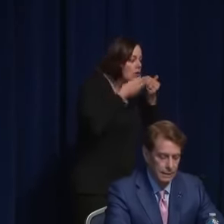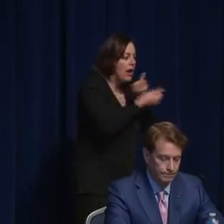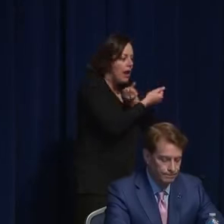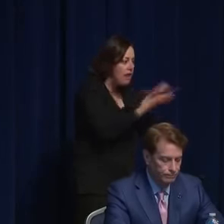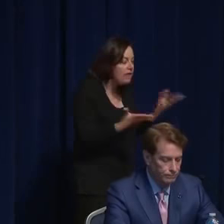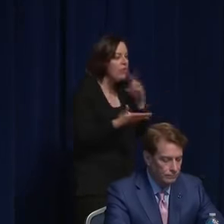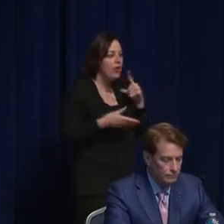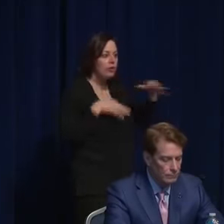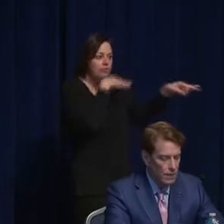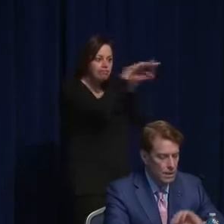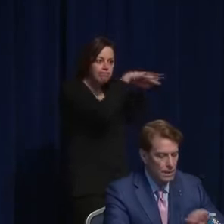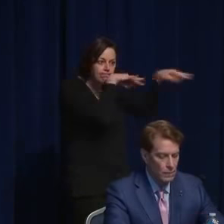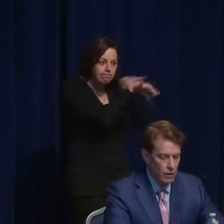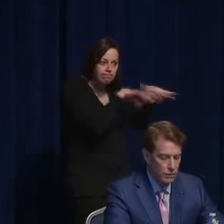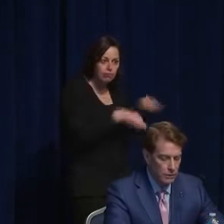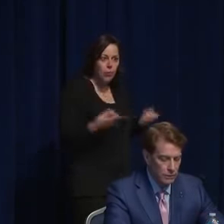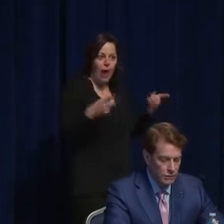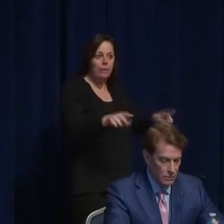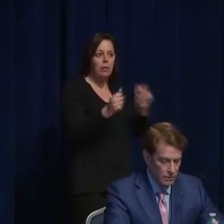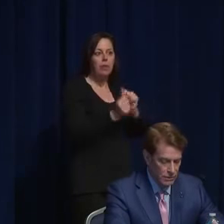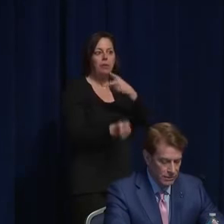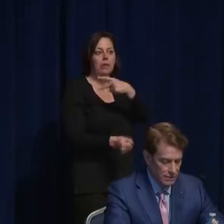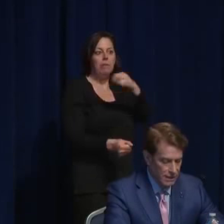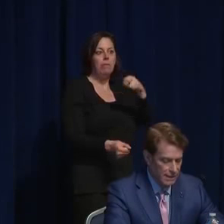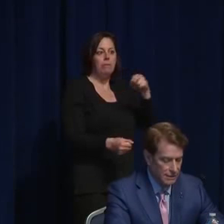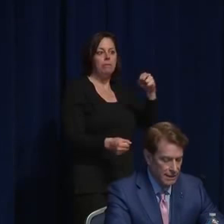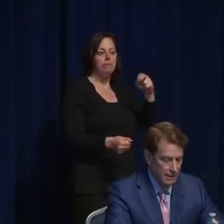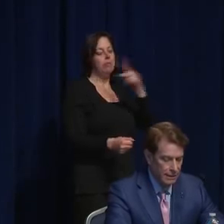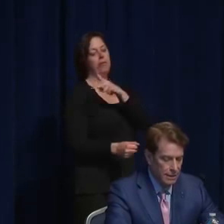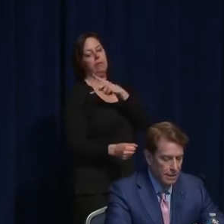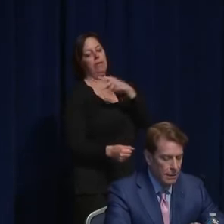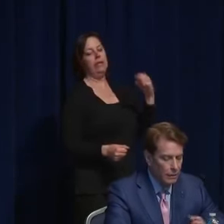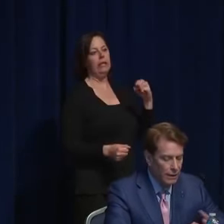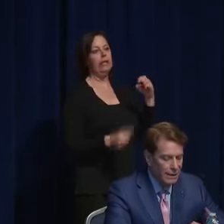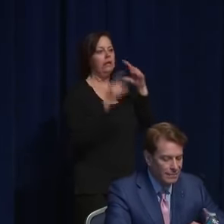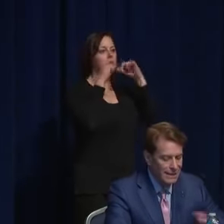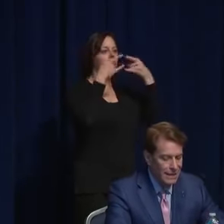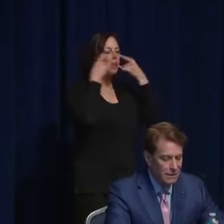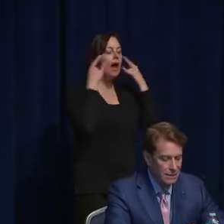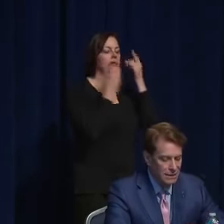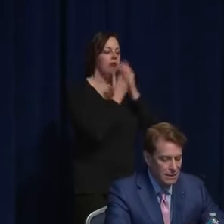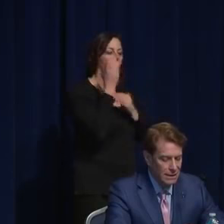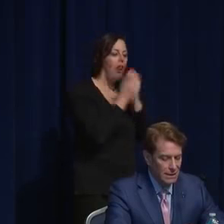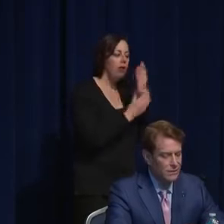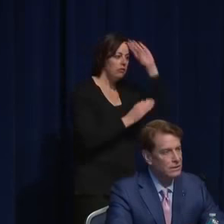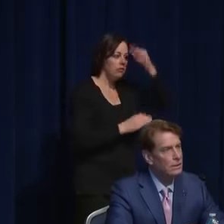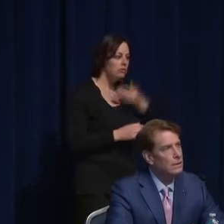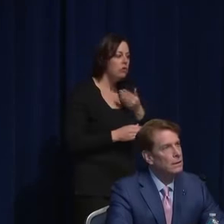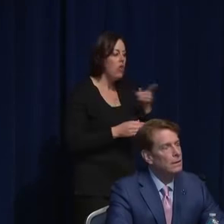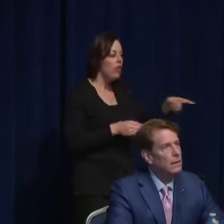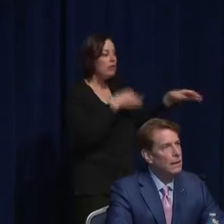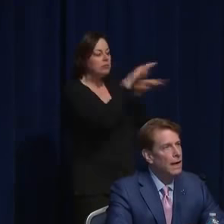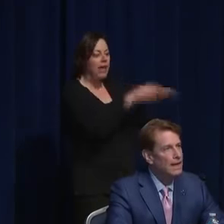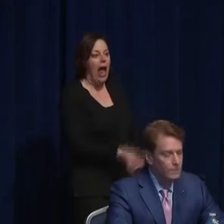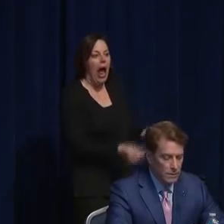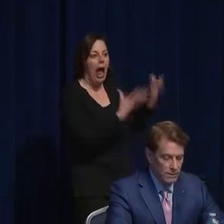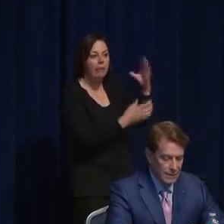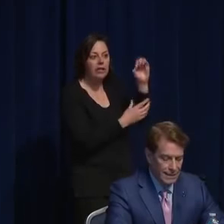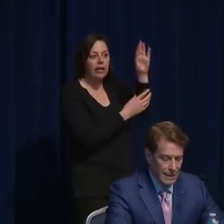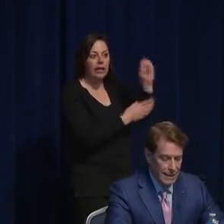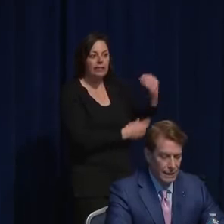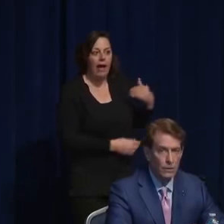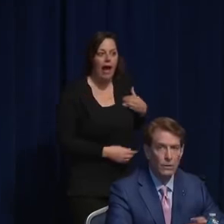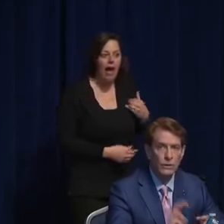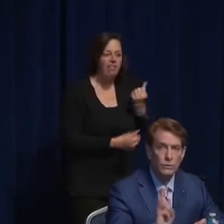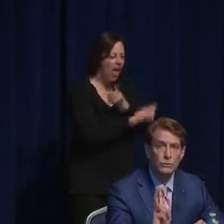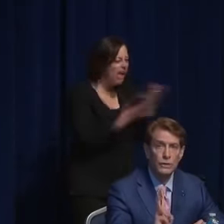capacity. They're marshaling resources, as I said. It really comes down to this. In hospitals